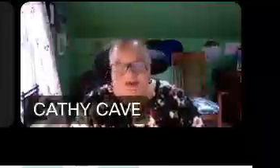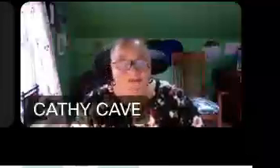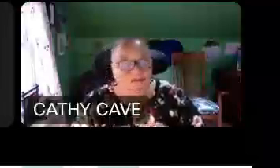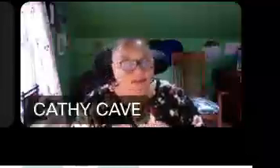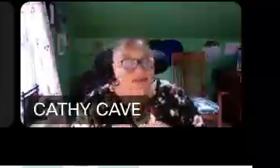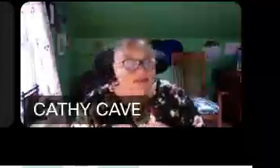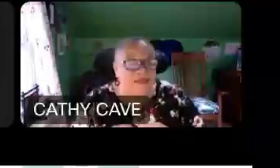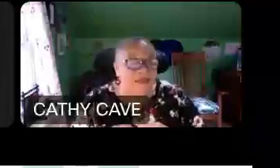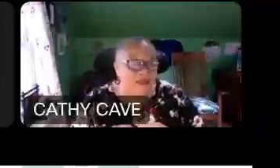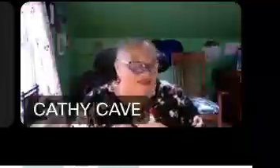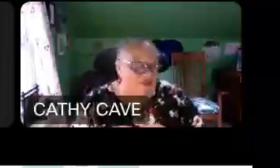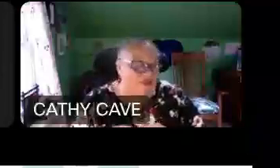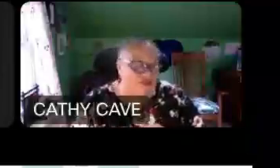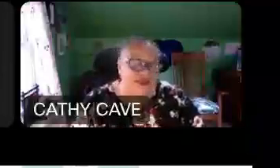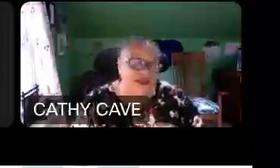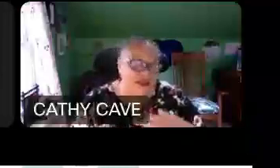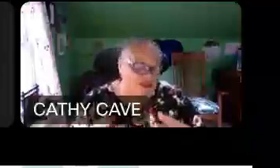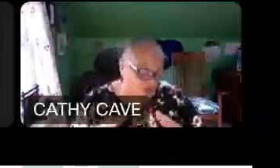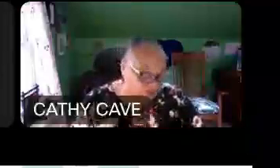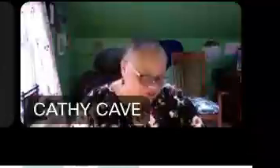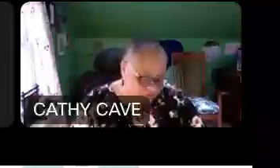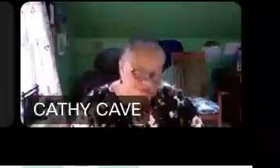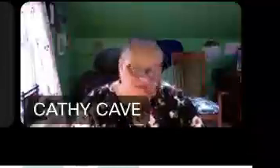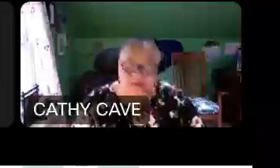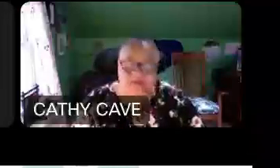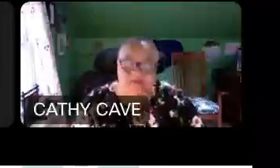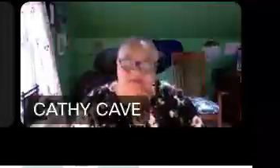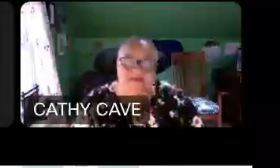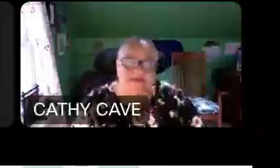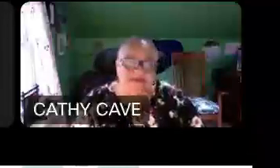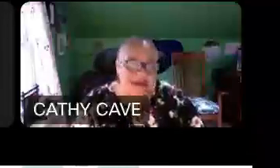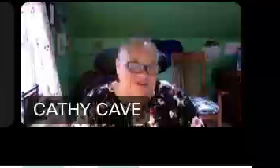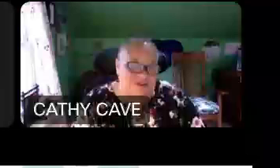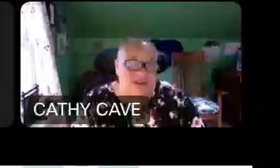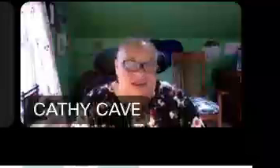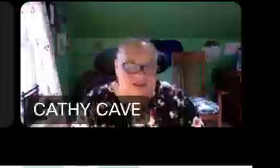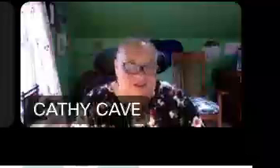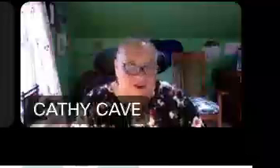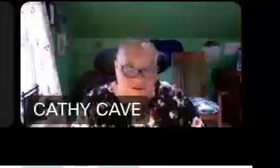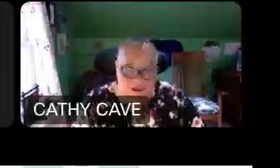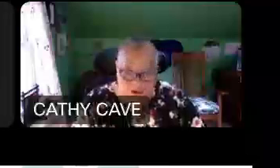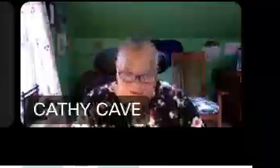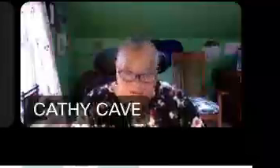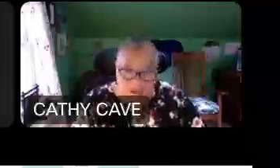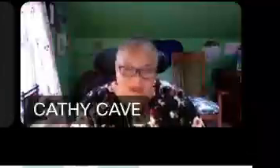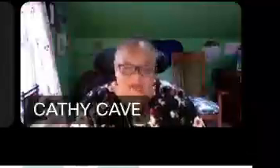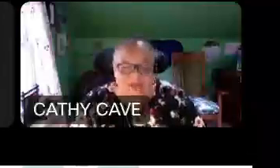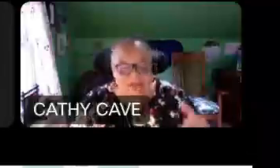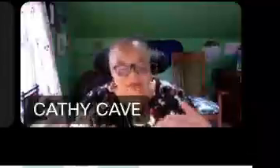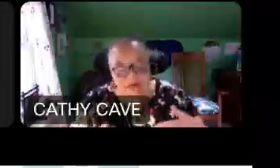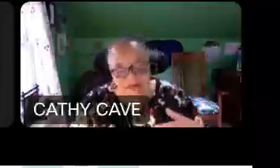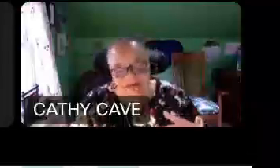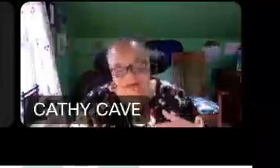about. And then they asked for some training, and I'll share some of the pieces of that training as we go forward.